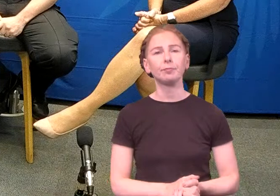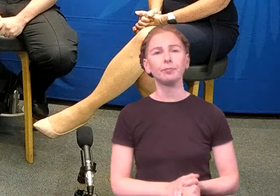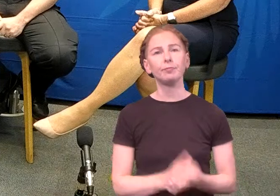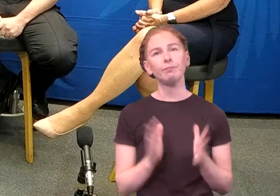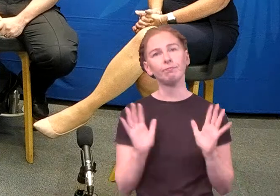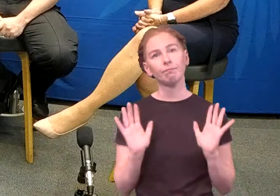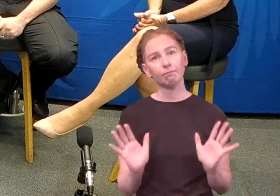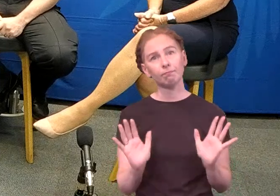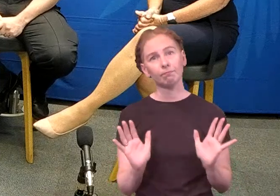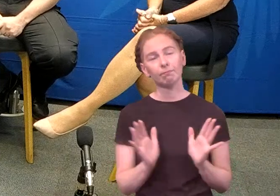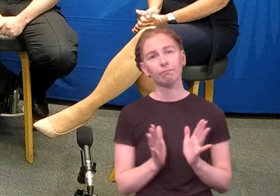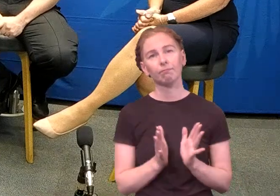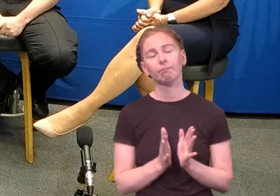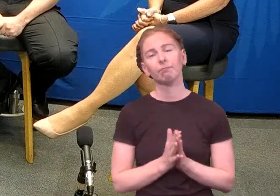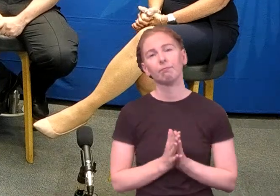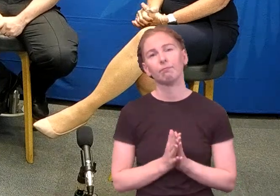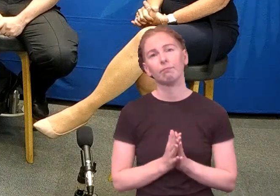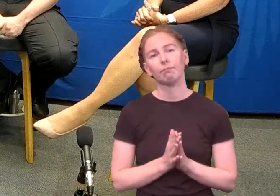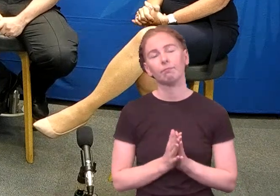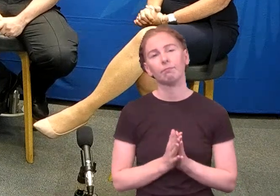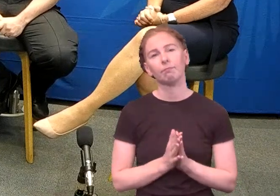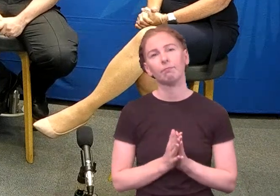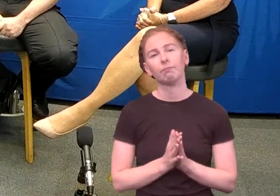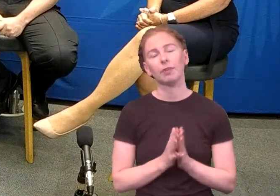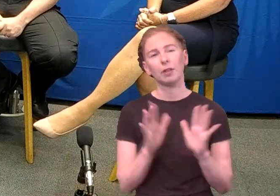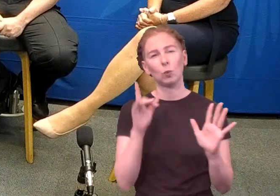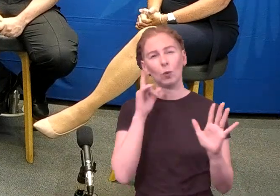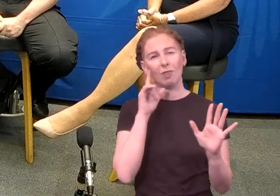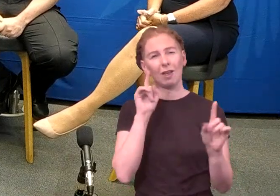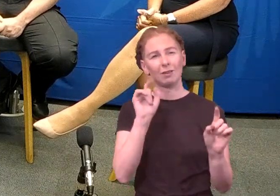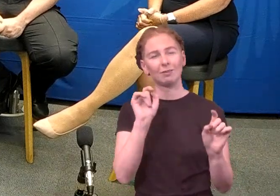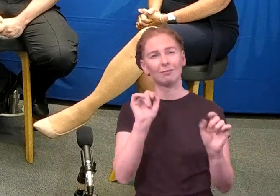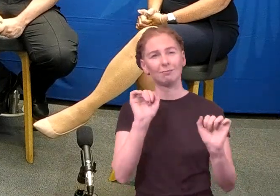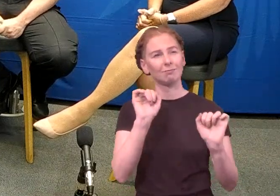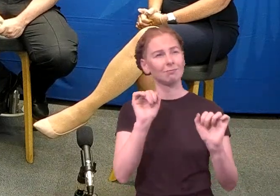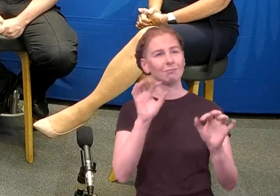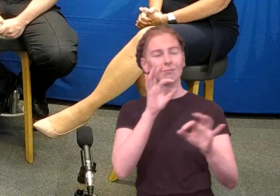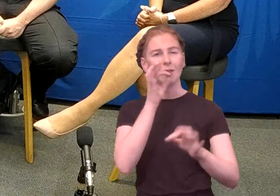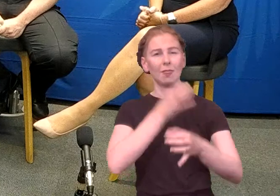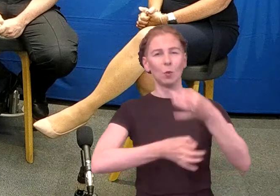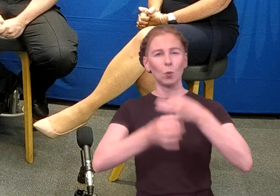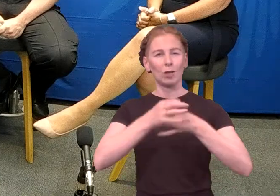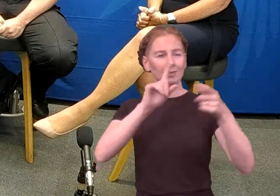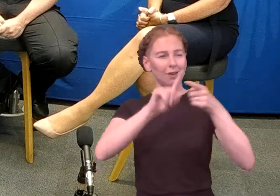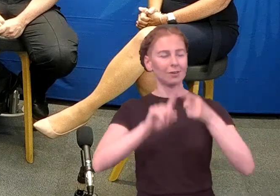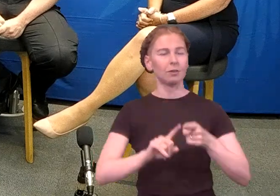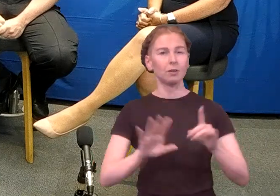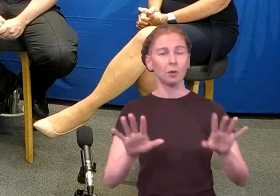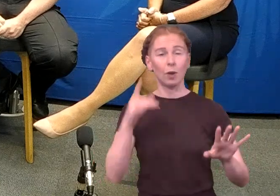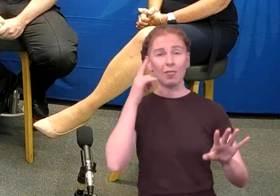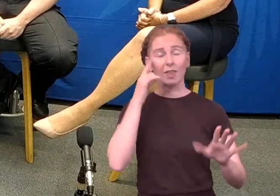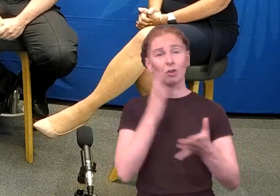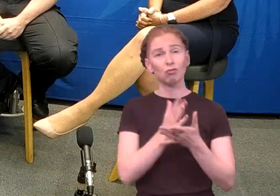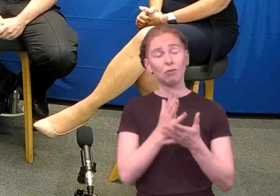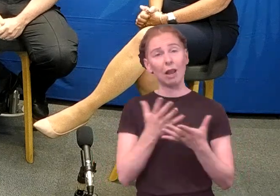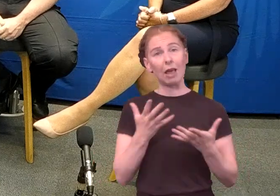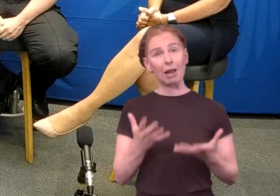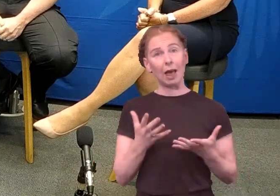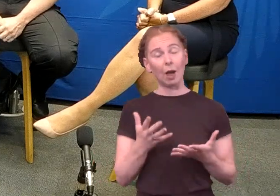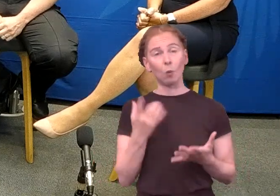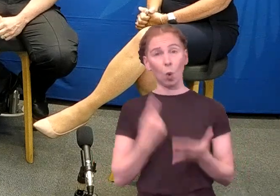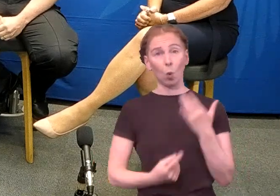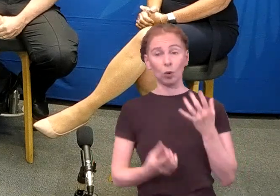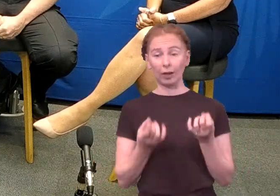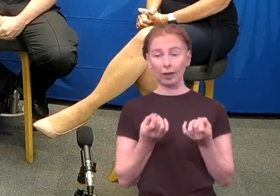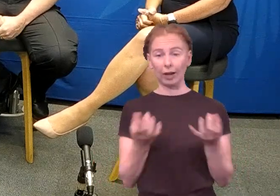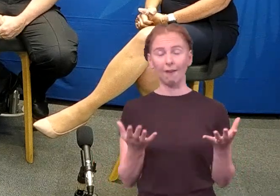there we go in relation to those questions. I think now all that's left really for me to say